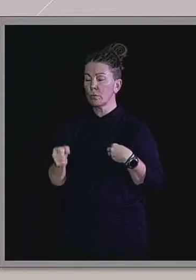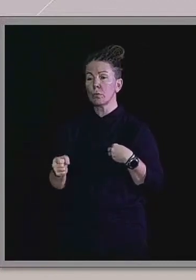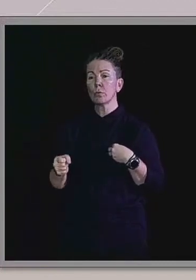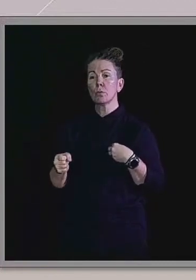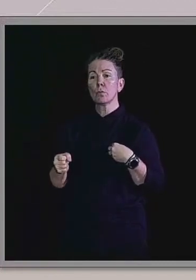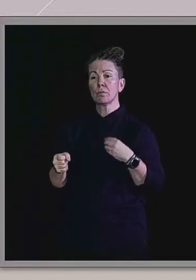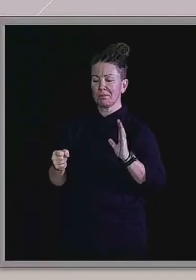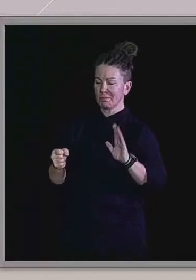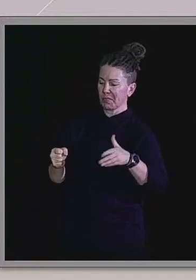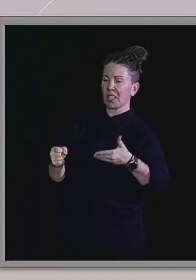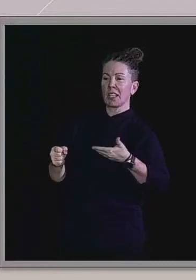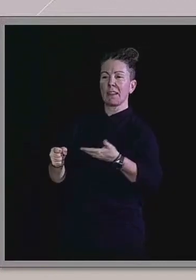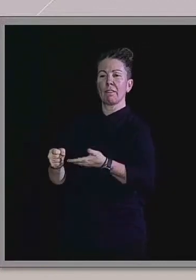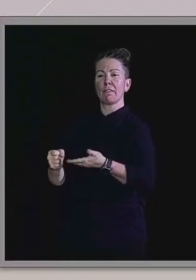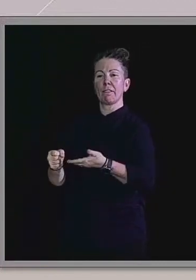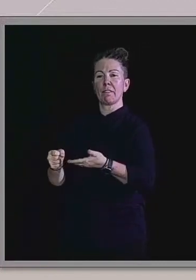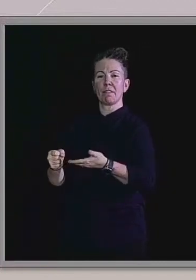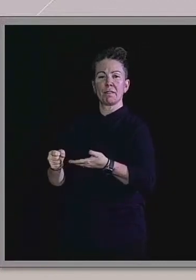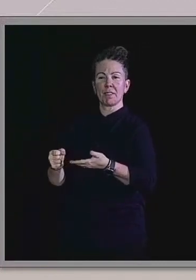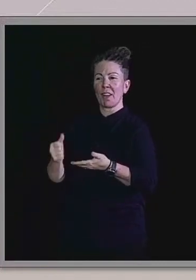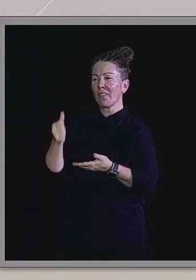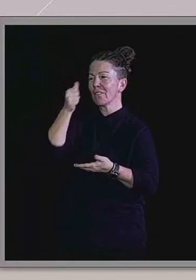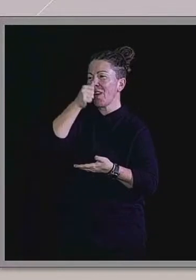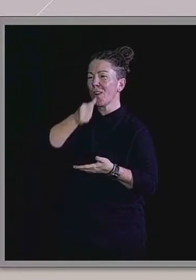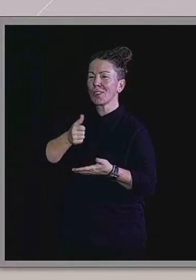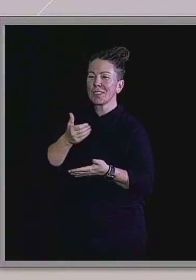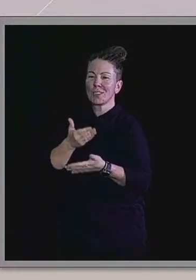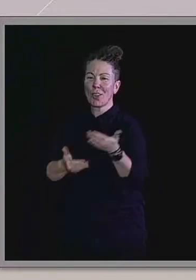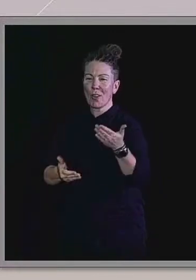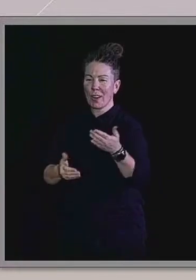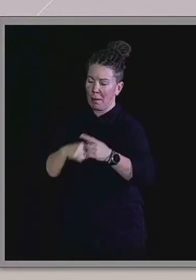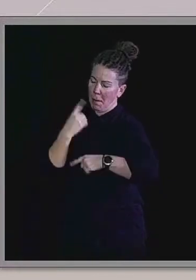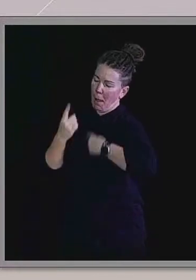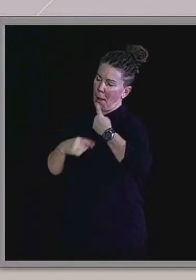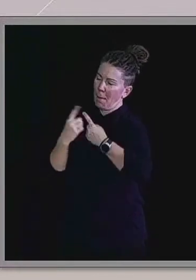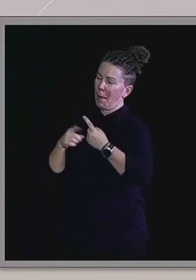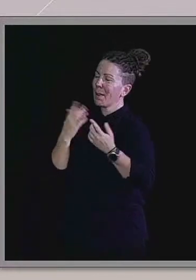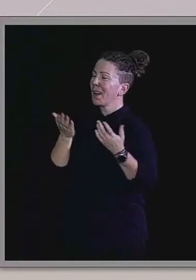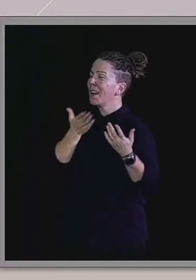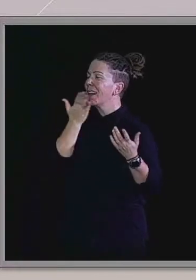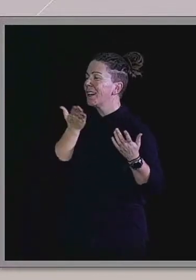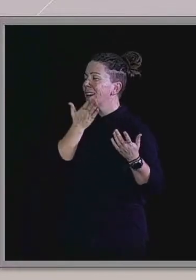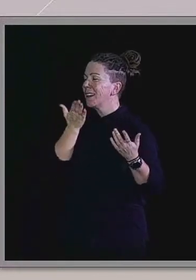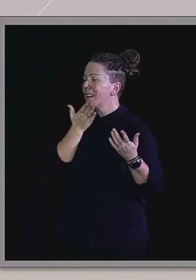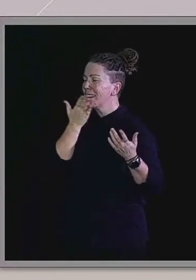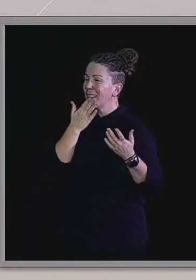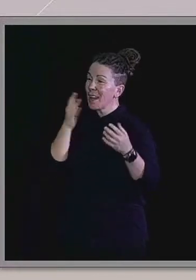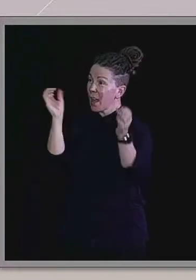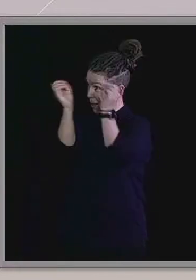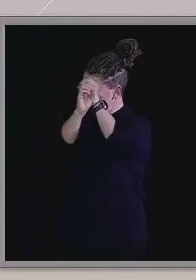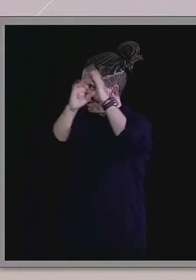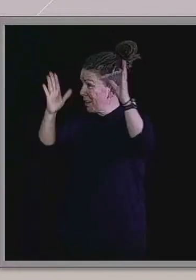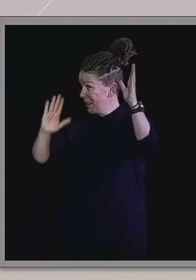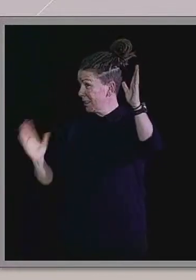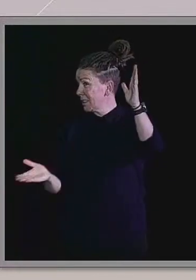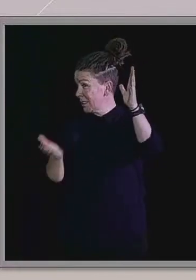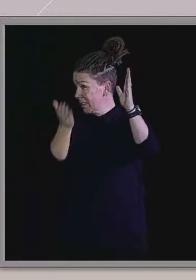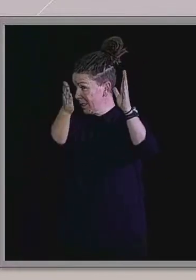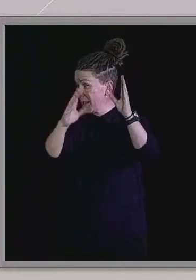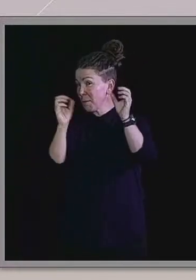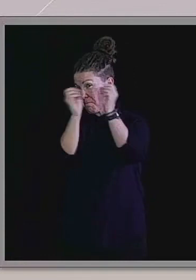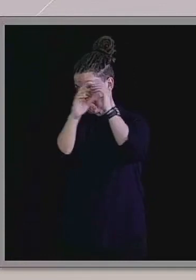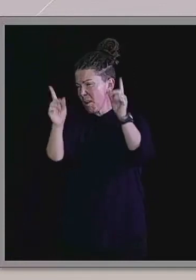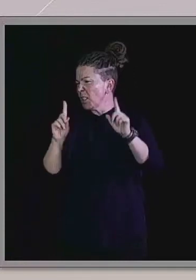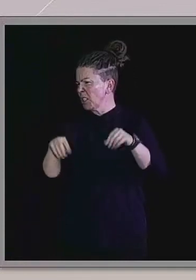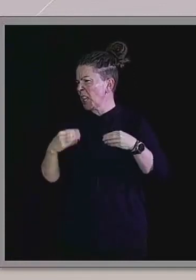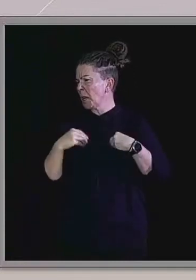give them this false narrative, a false, what do you call it, a vision that if you start a